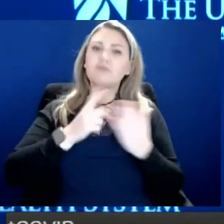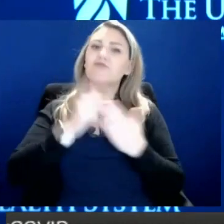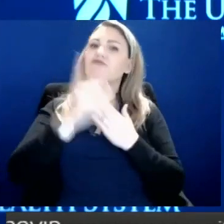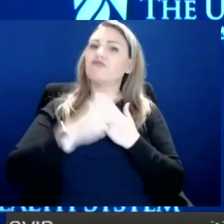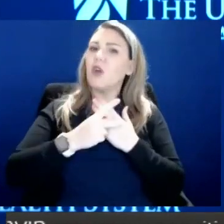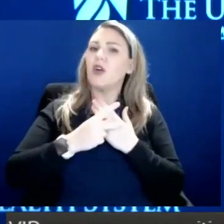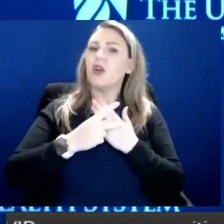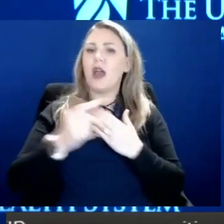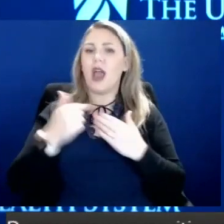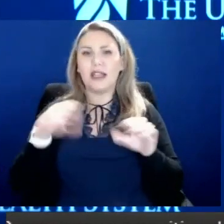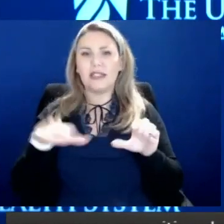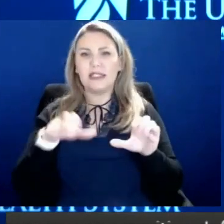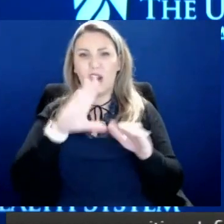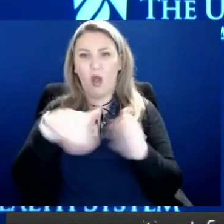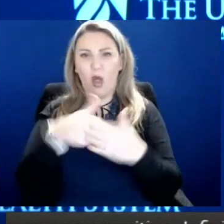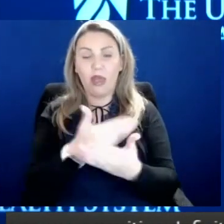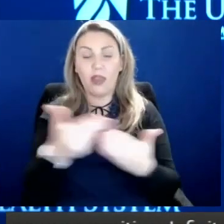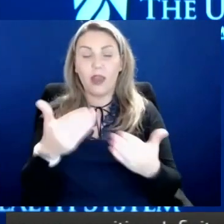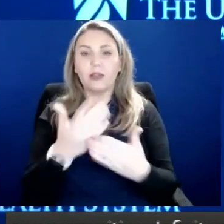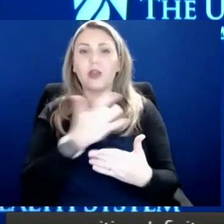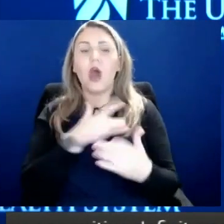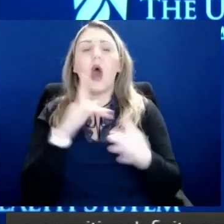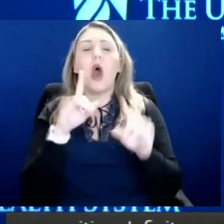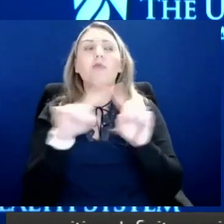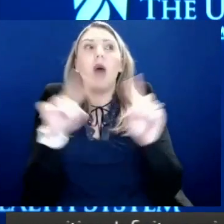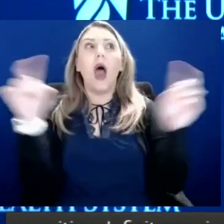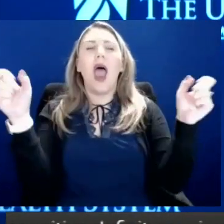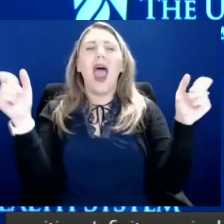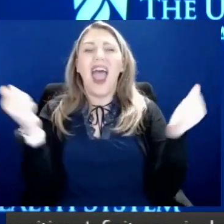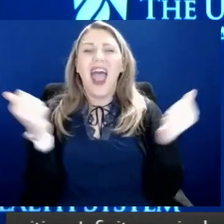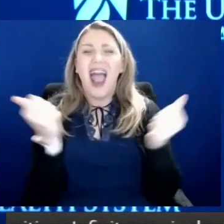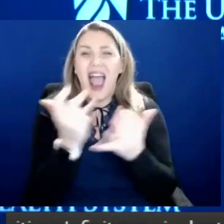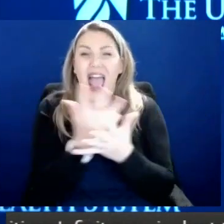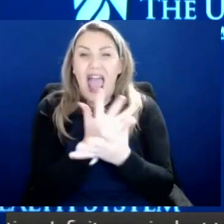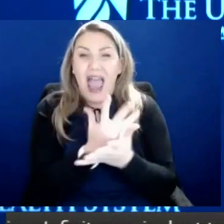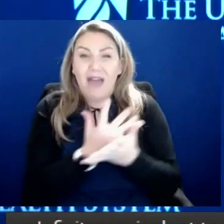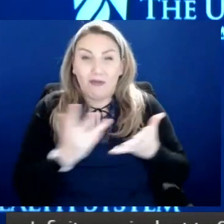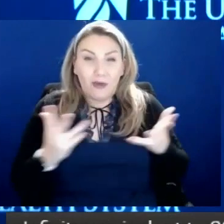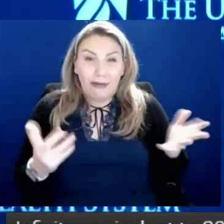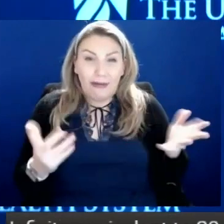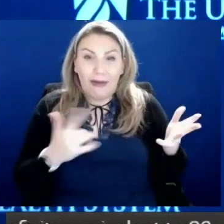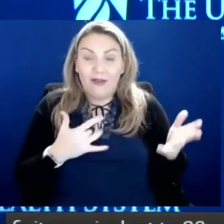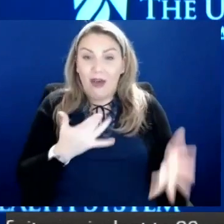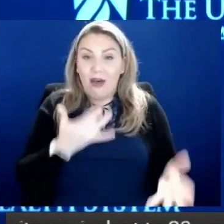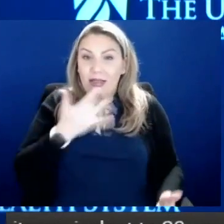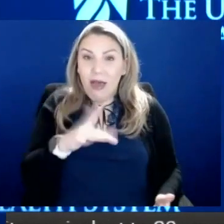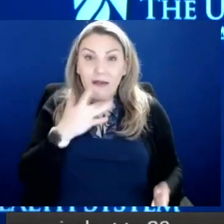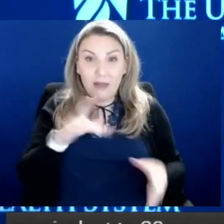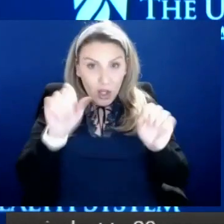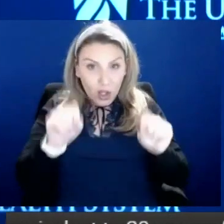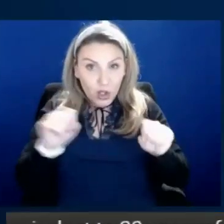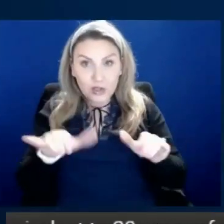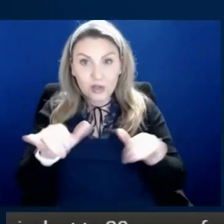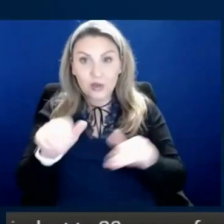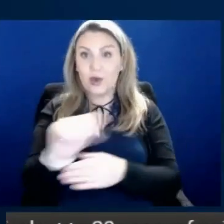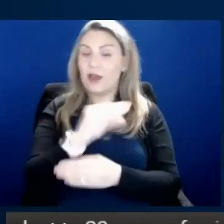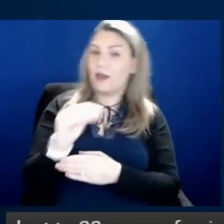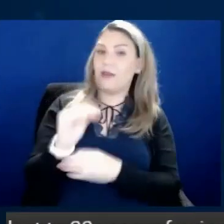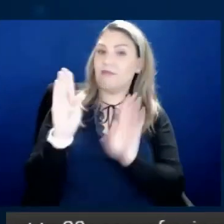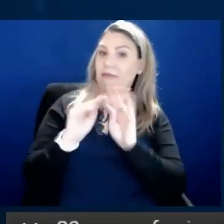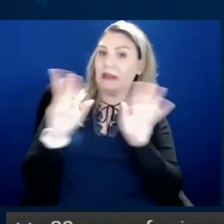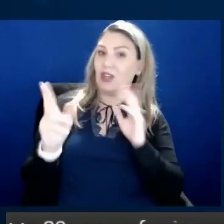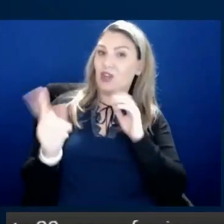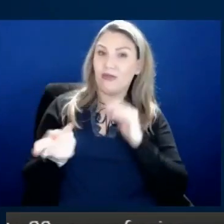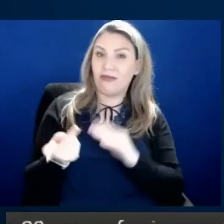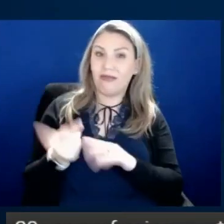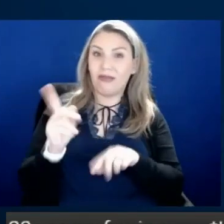it. But it took every ounce of, and I feel like I'm lucky because I was able to do it, and clearly Stephanie and Kelly haven't been able to do that, but